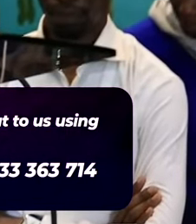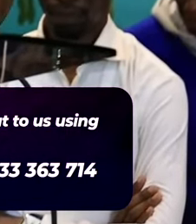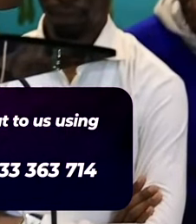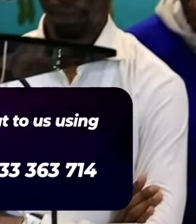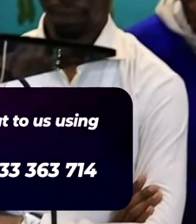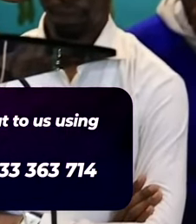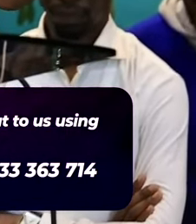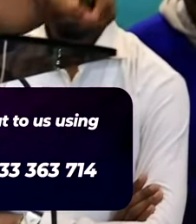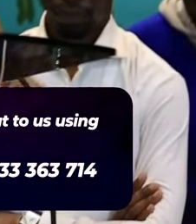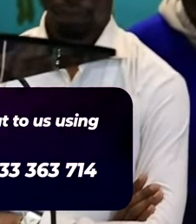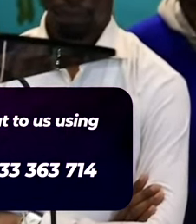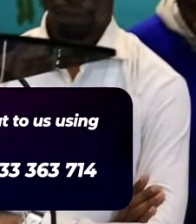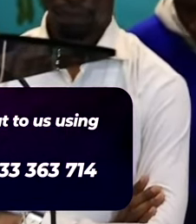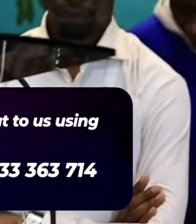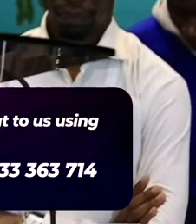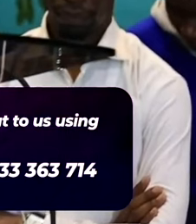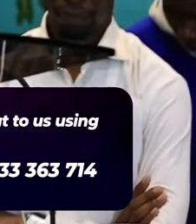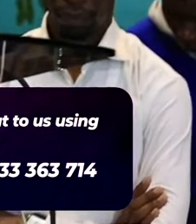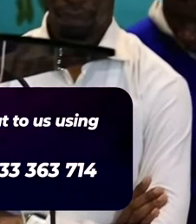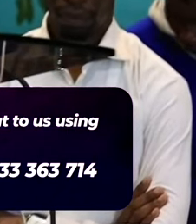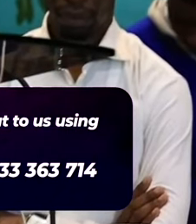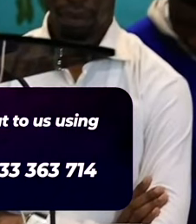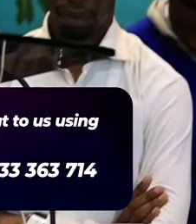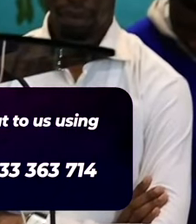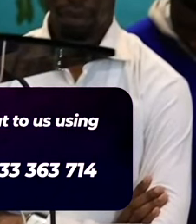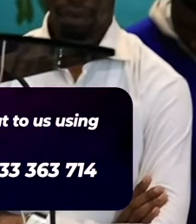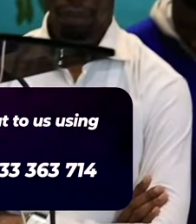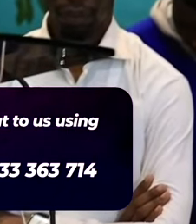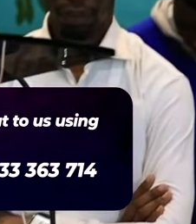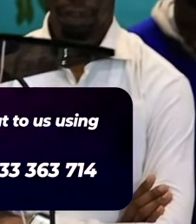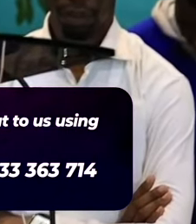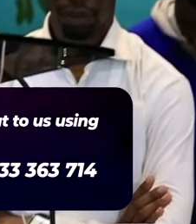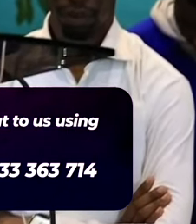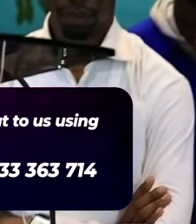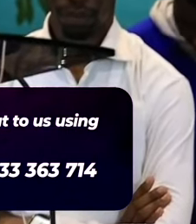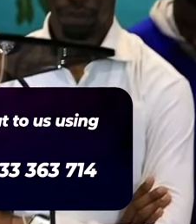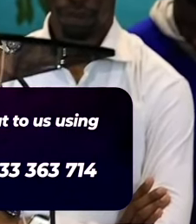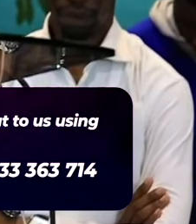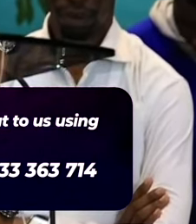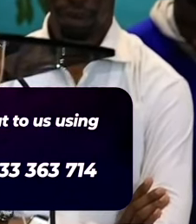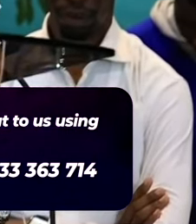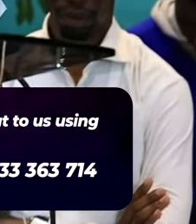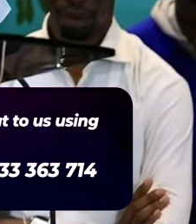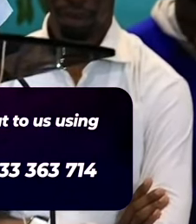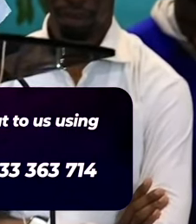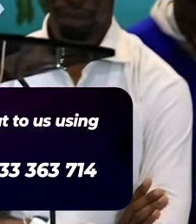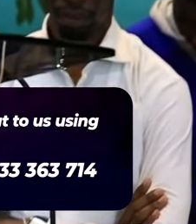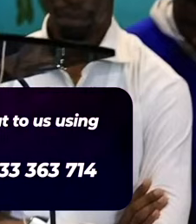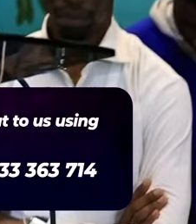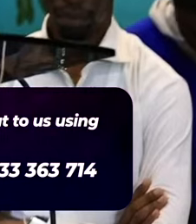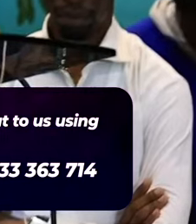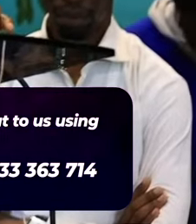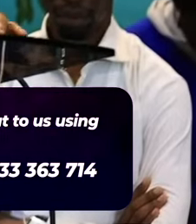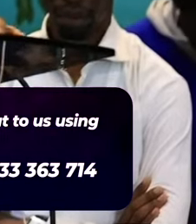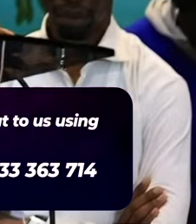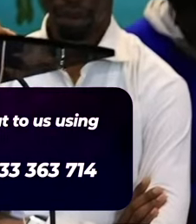spouse, before God will search for a spouse for him or her. The organist will be humming that song for us very quietly as